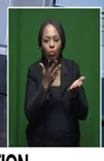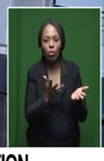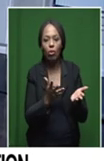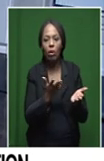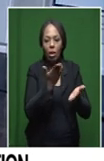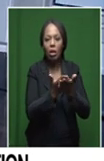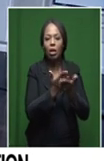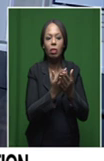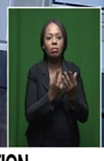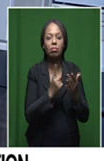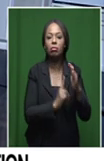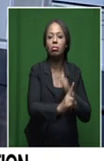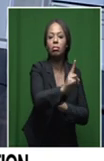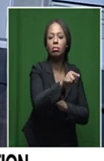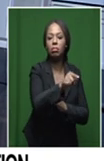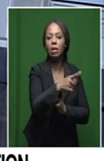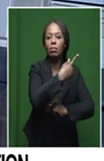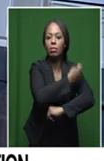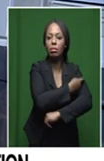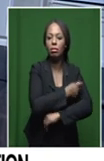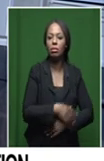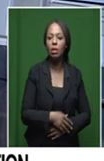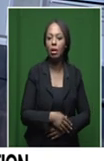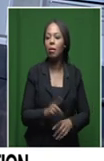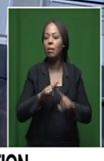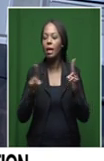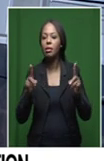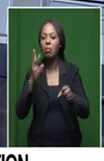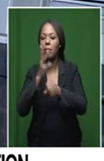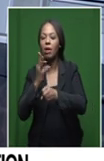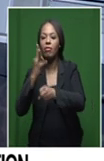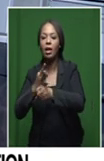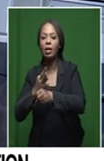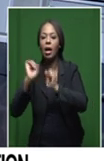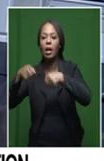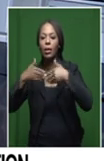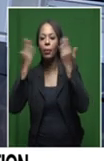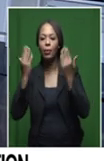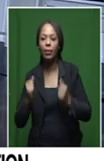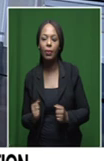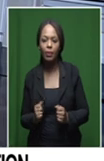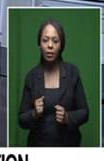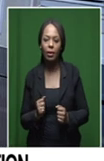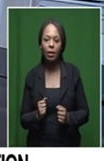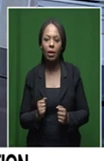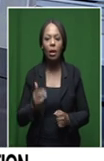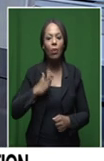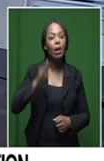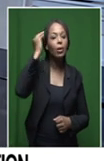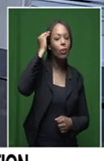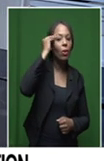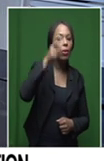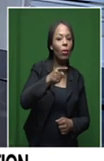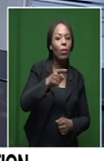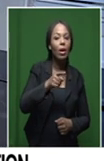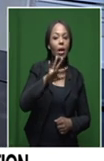can get the jab without permission. Right. But I want to know who's going to take